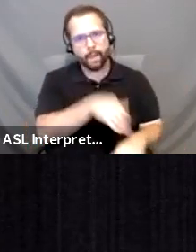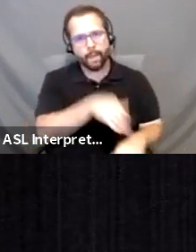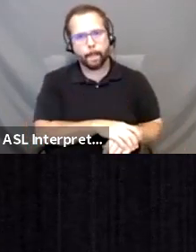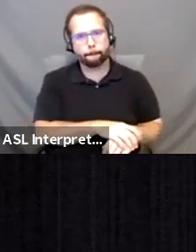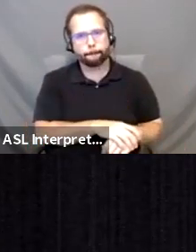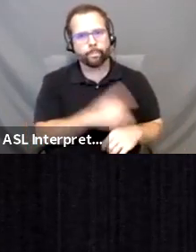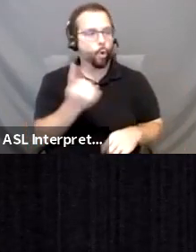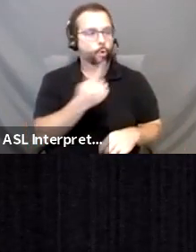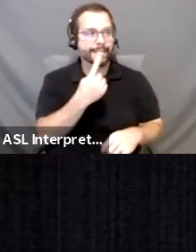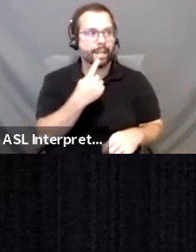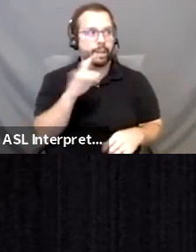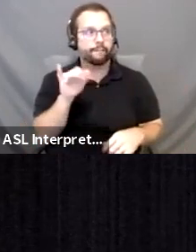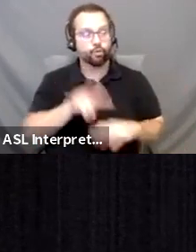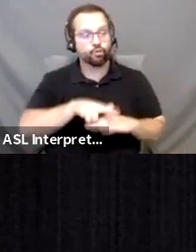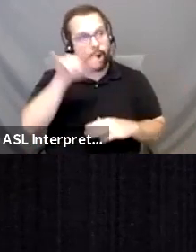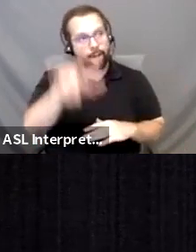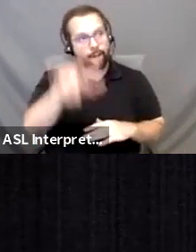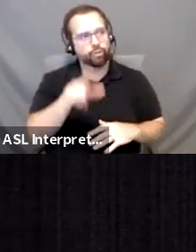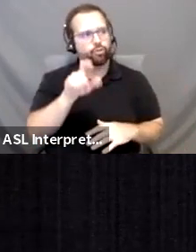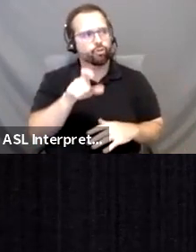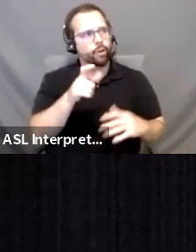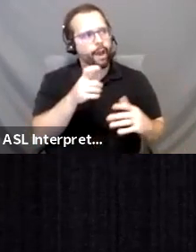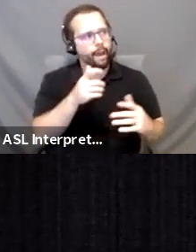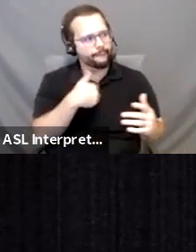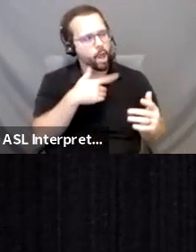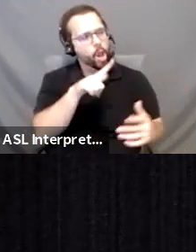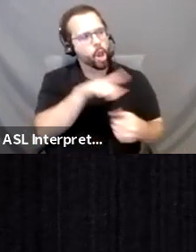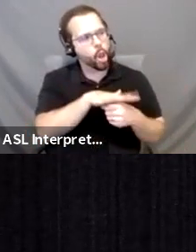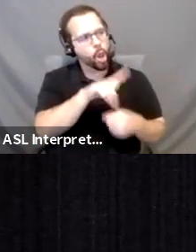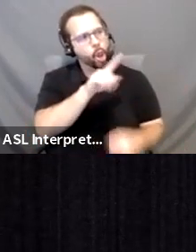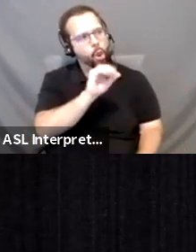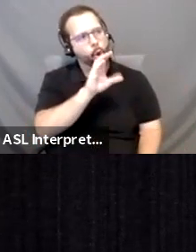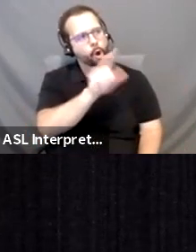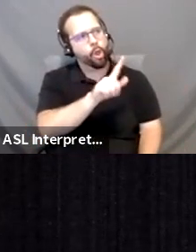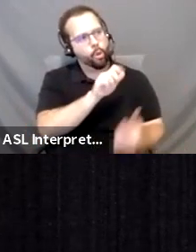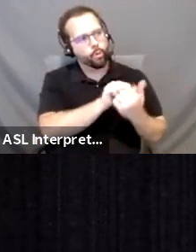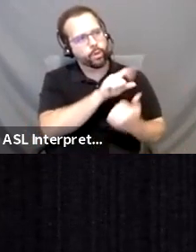local with you when you travel anyways to get the actual like good food. So you've already done the work.